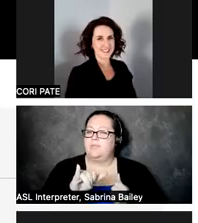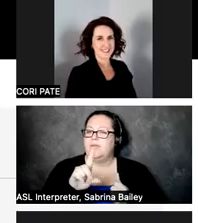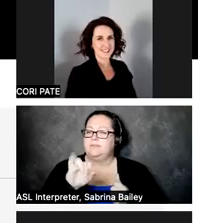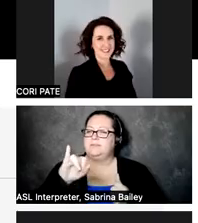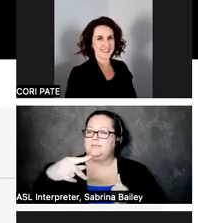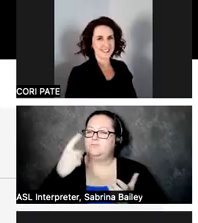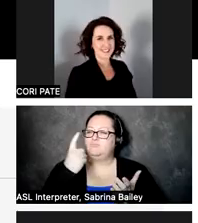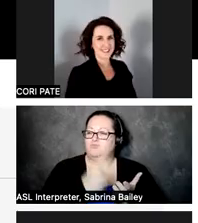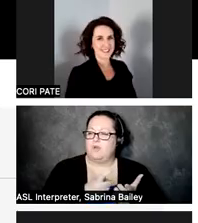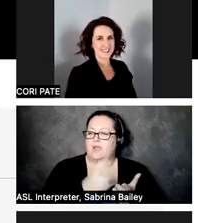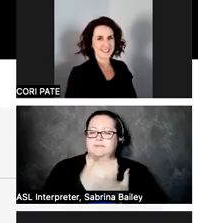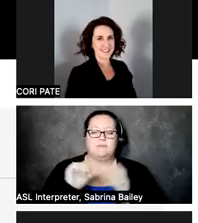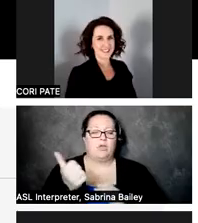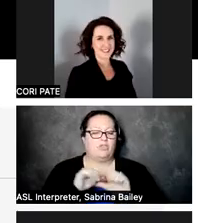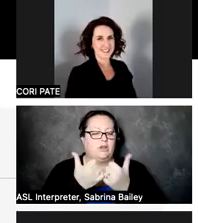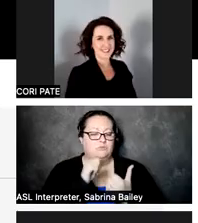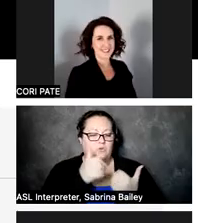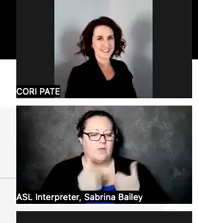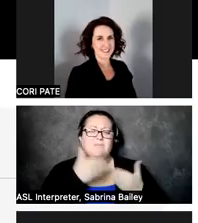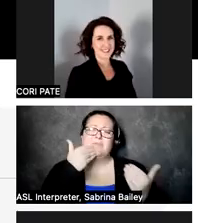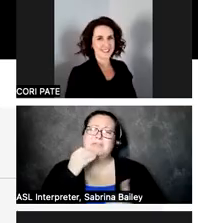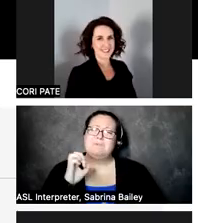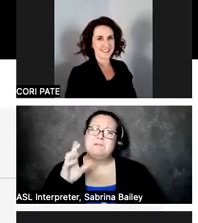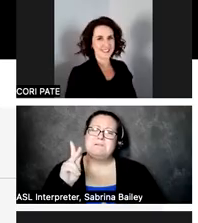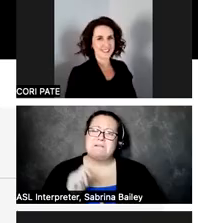agencies don't. So thank you for bringing that up, Erica.